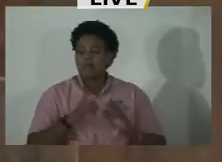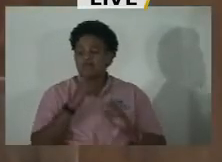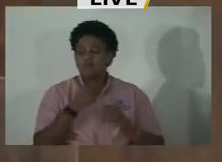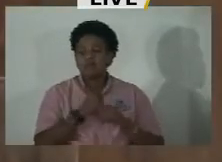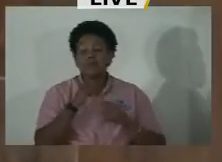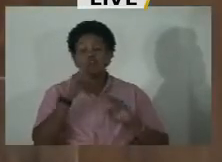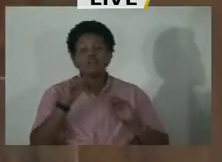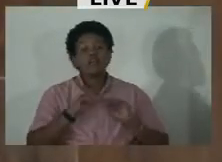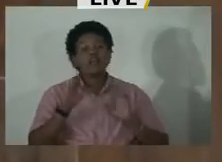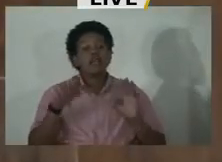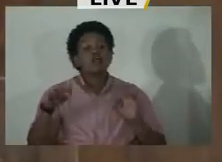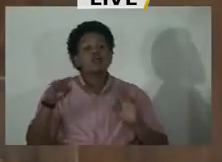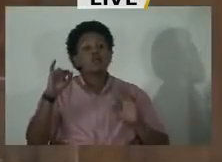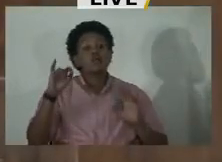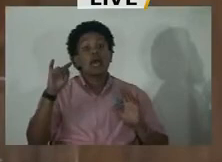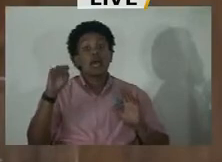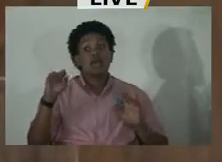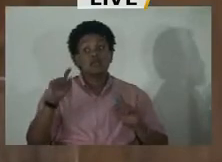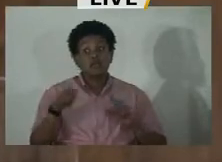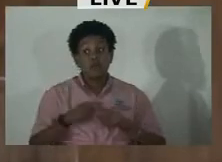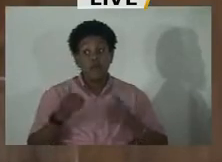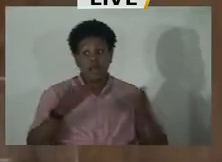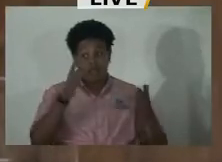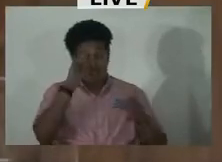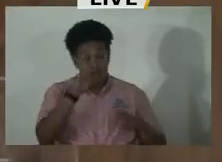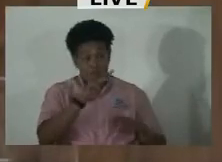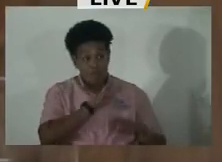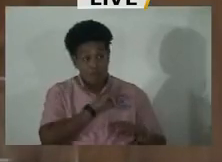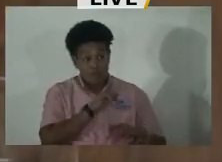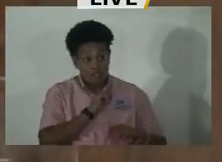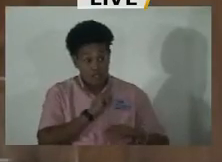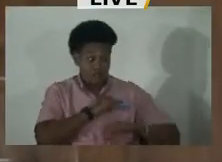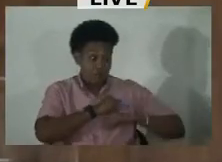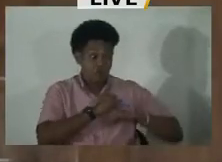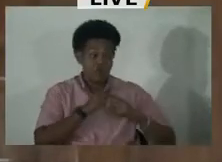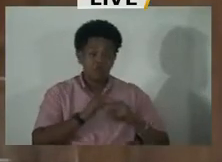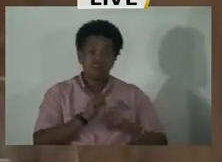clear that those items, when carried for personal protection and self-defense, are lawful.